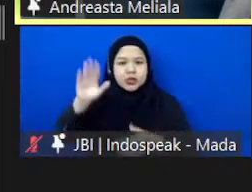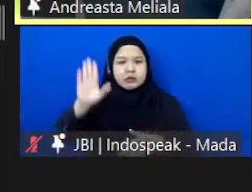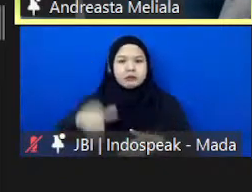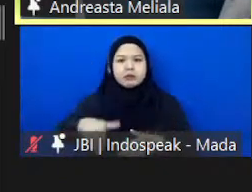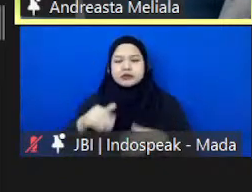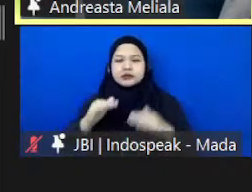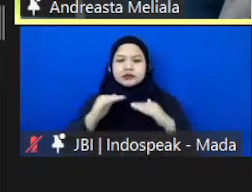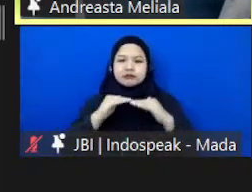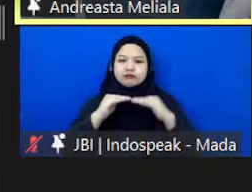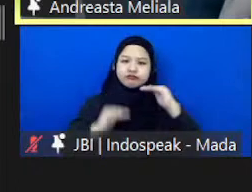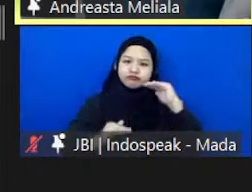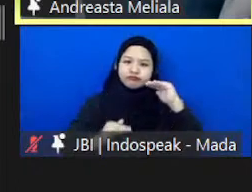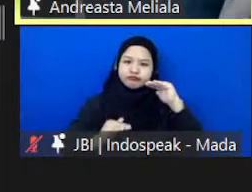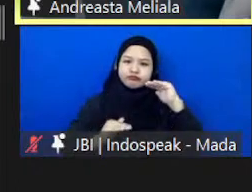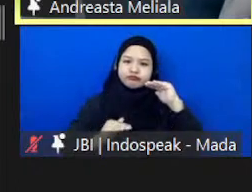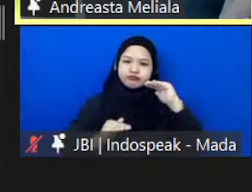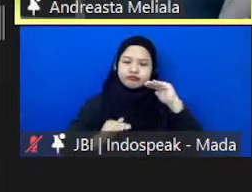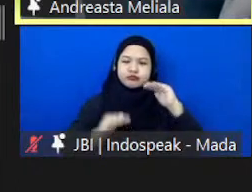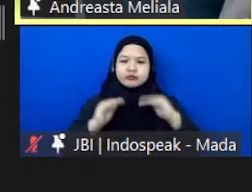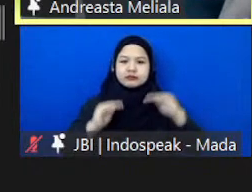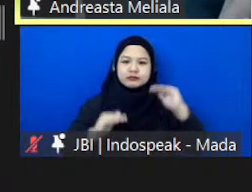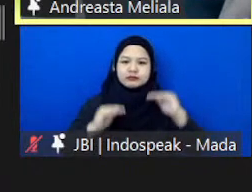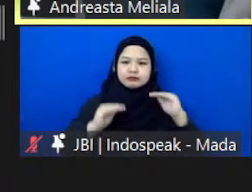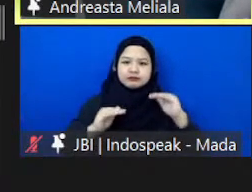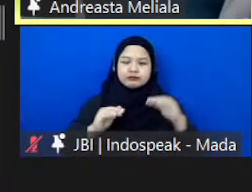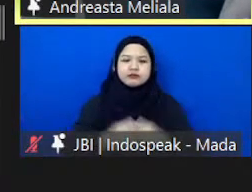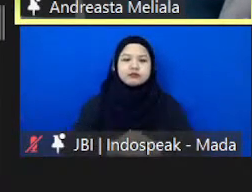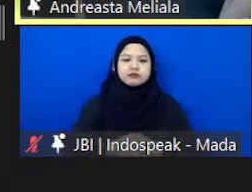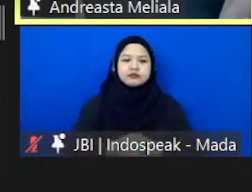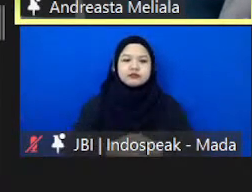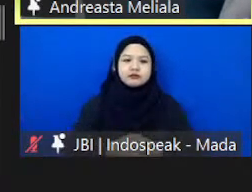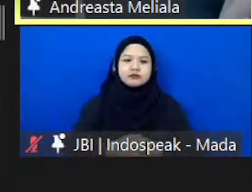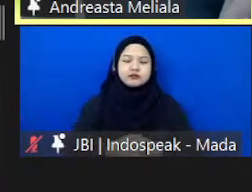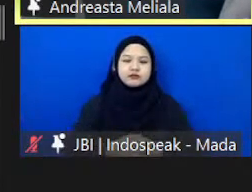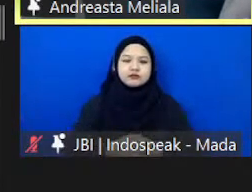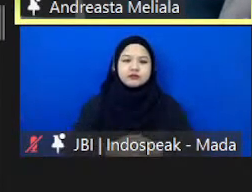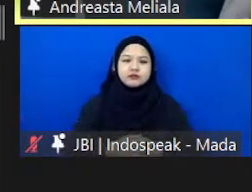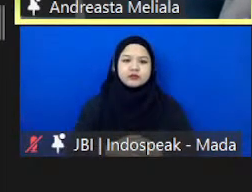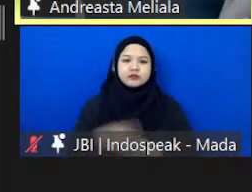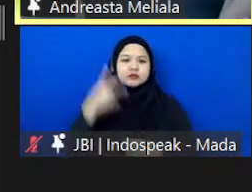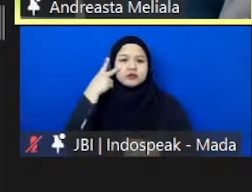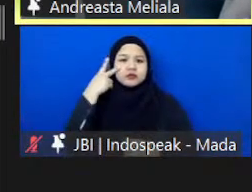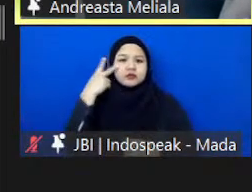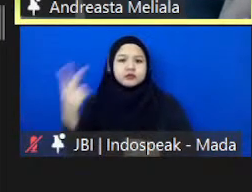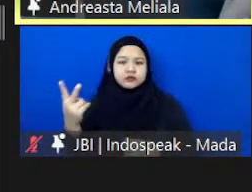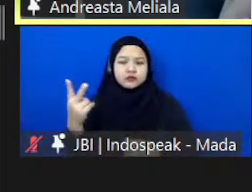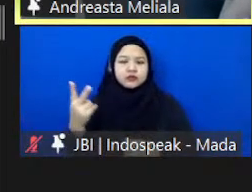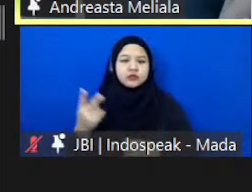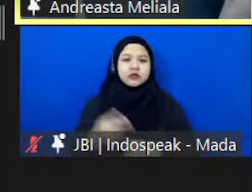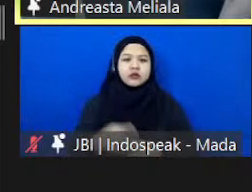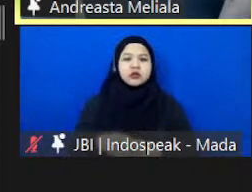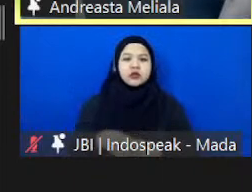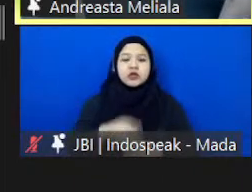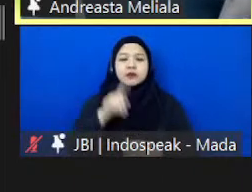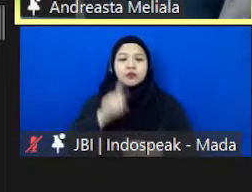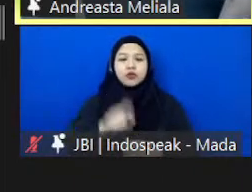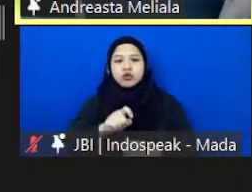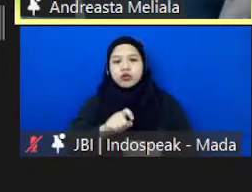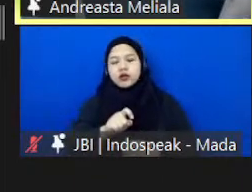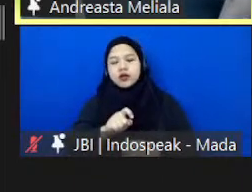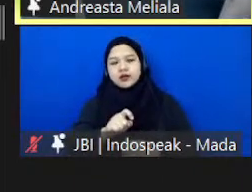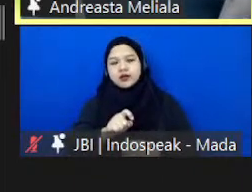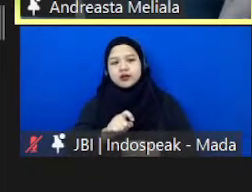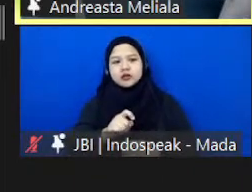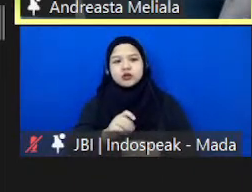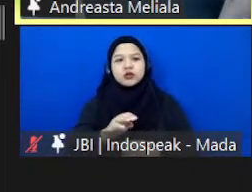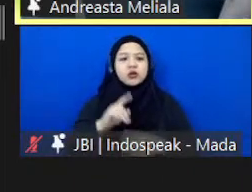unevenly. And then if we take a closer look about the demand side, since